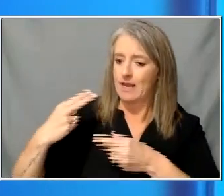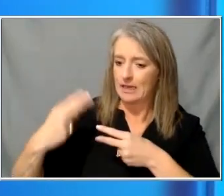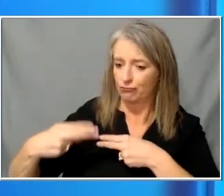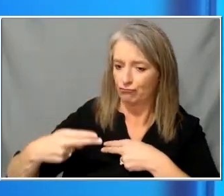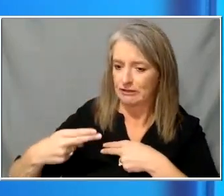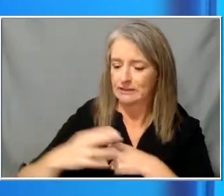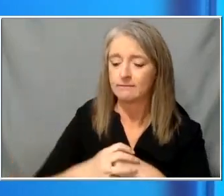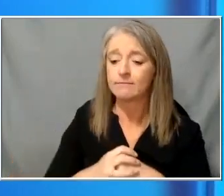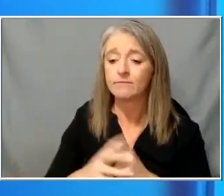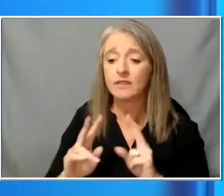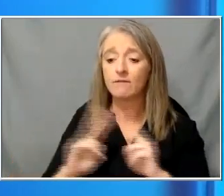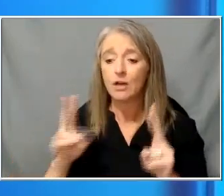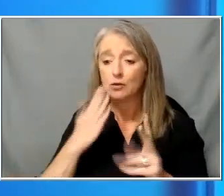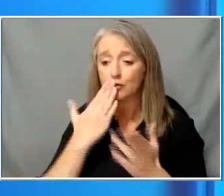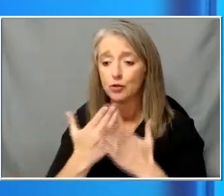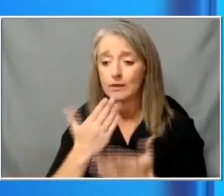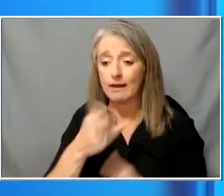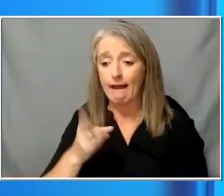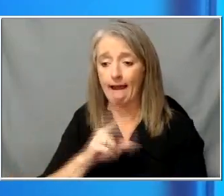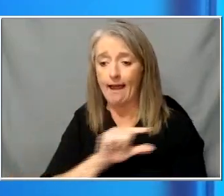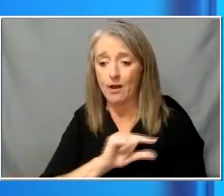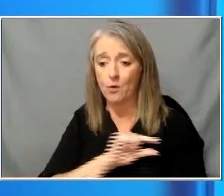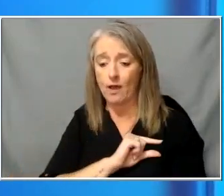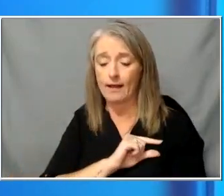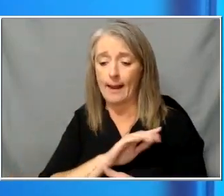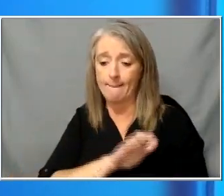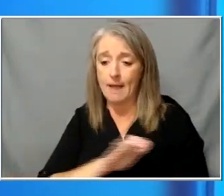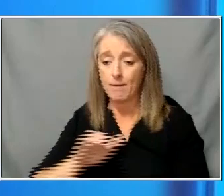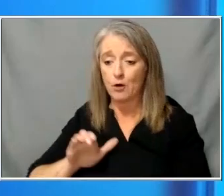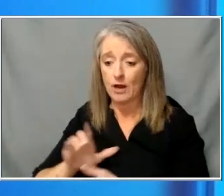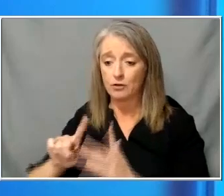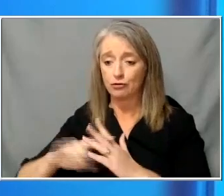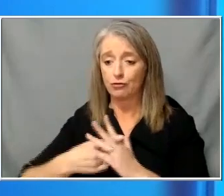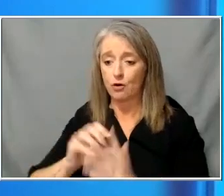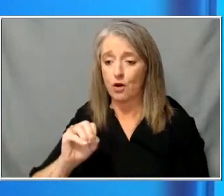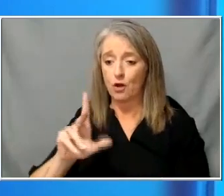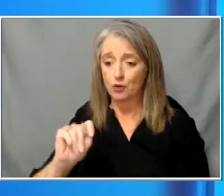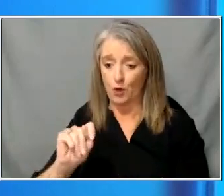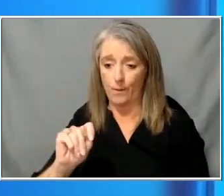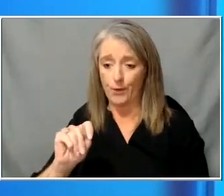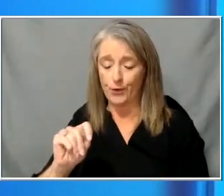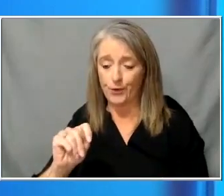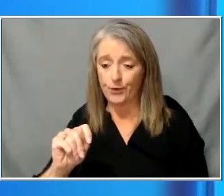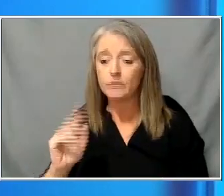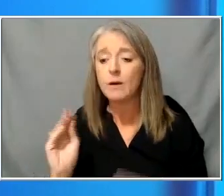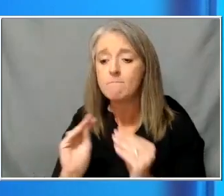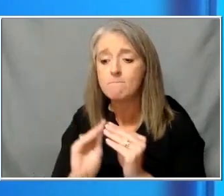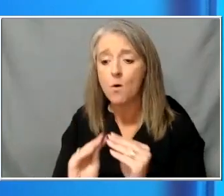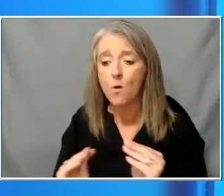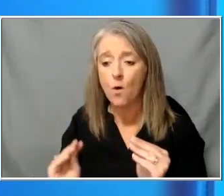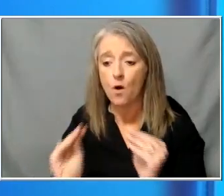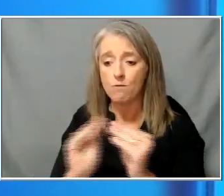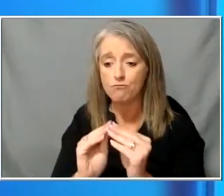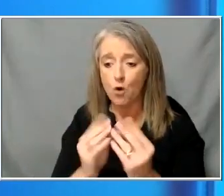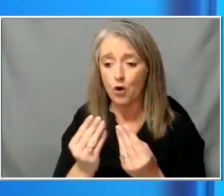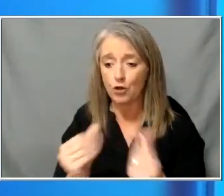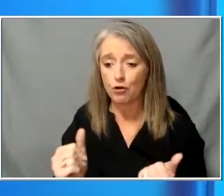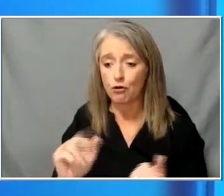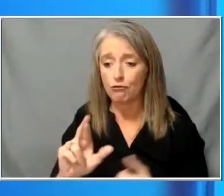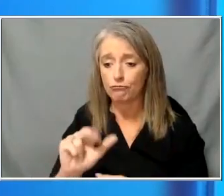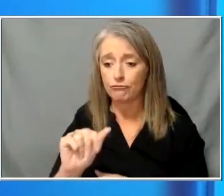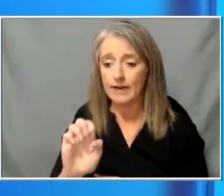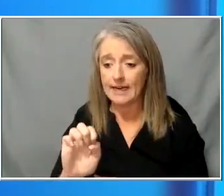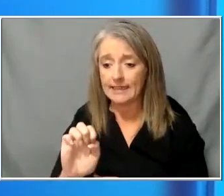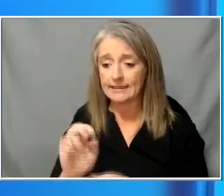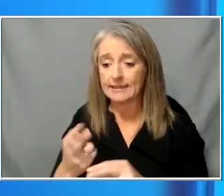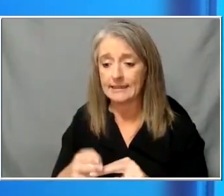a very good high quality mammogram this year as we start off October. We know that more and more cure rates of breast cancer are continuing